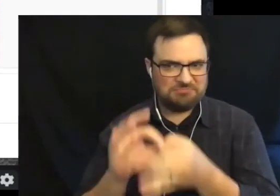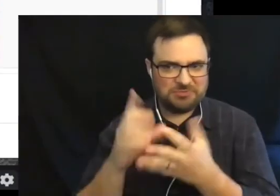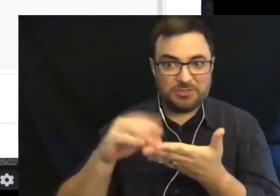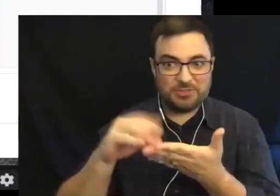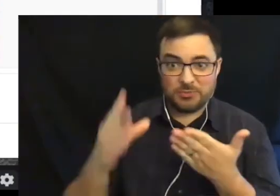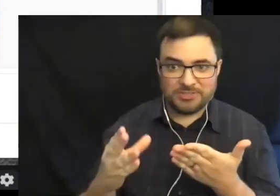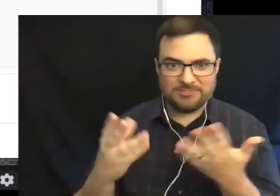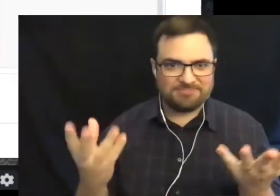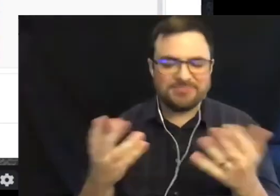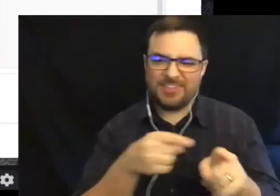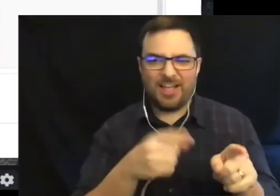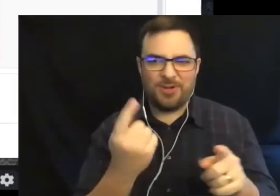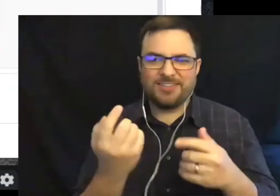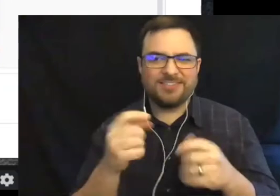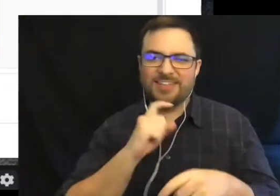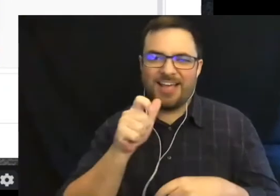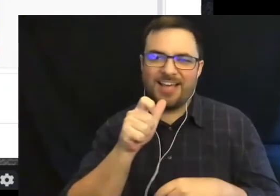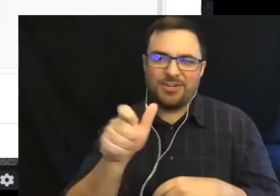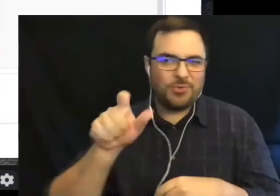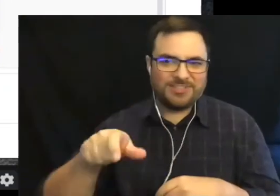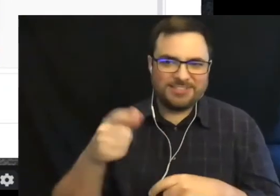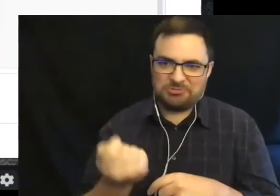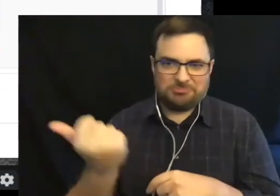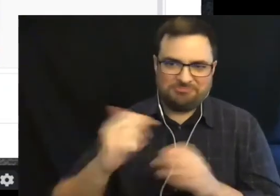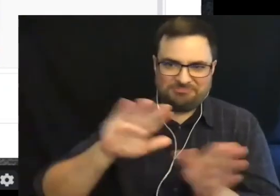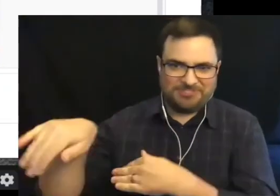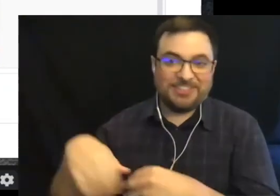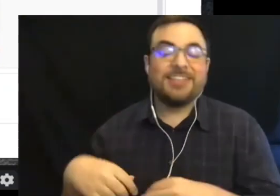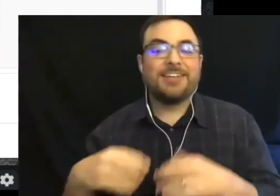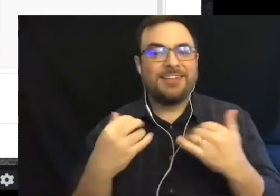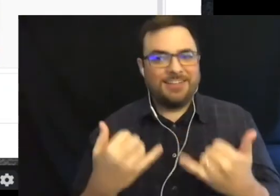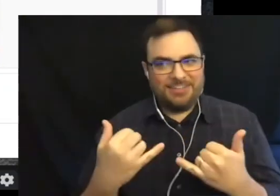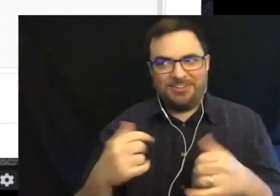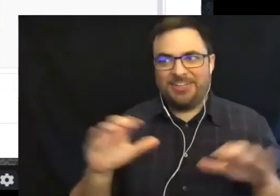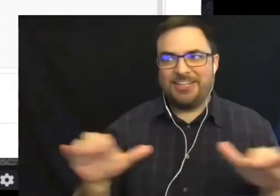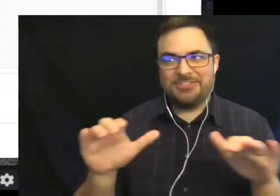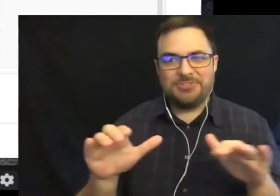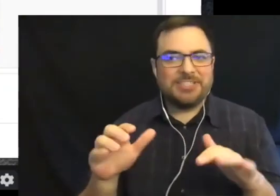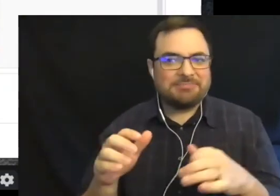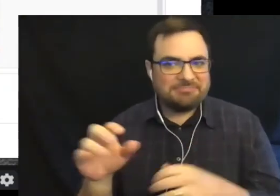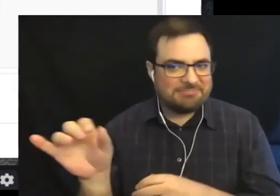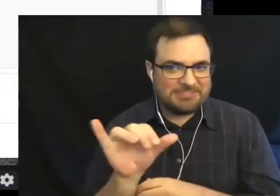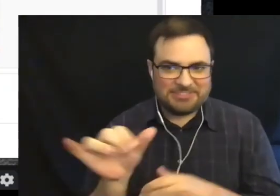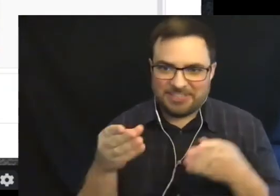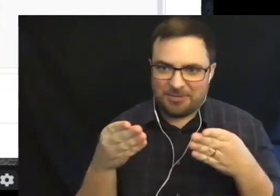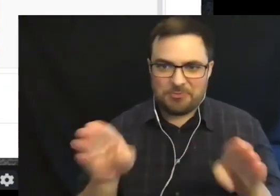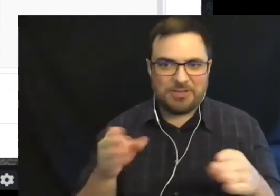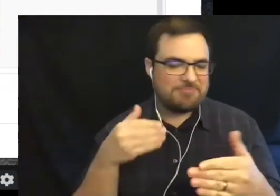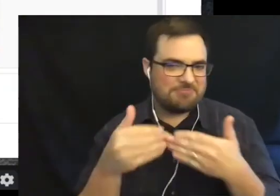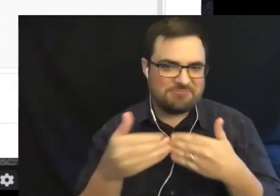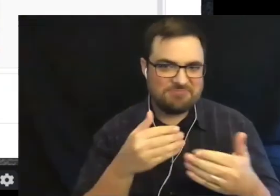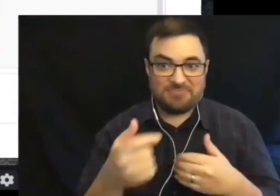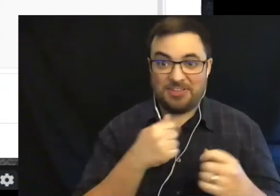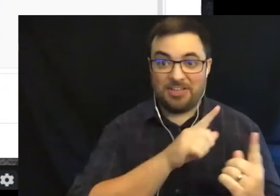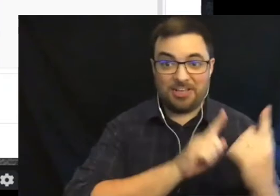that. But what I typically do is, and I do it the same way, regardless of if I'm in person. Sometimes